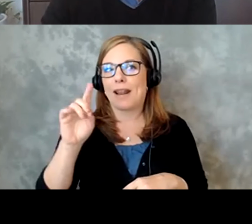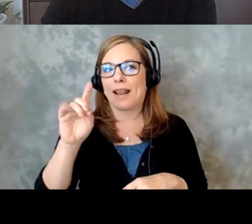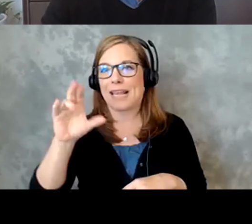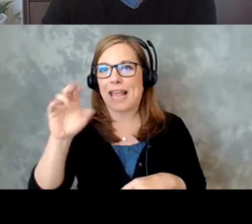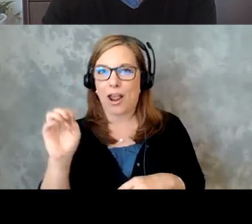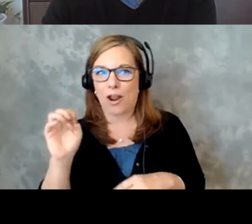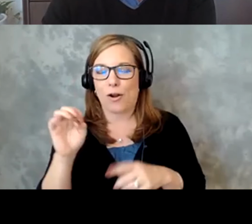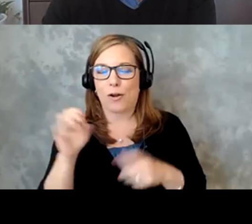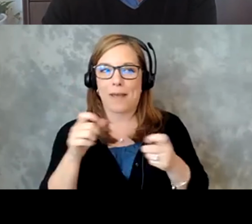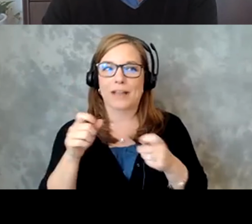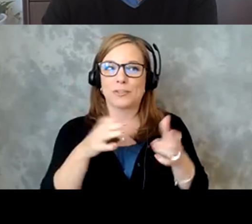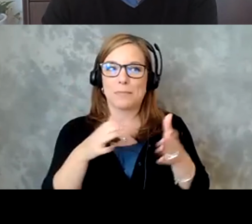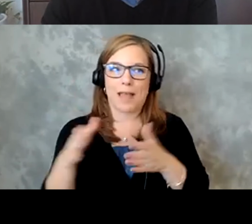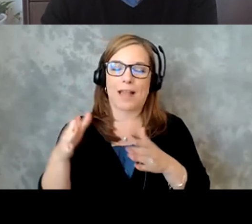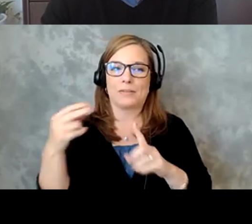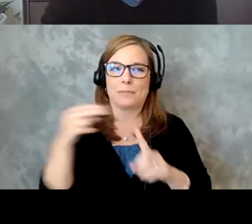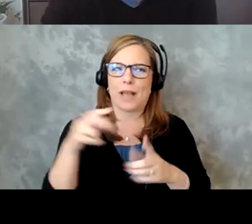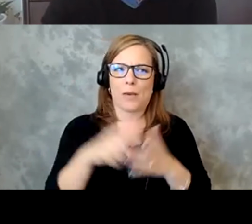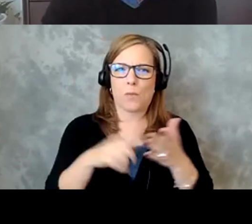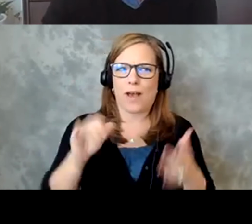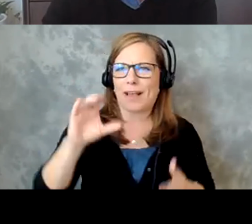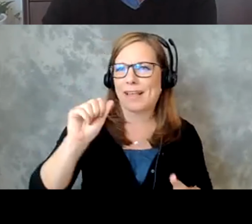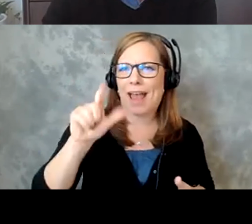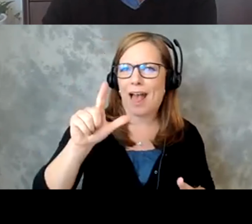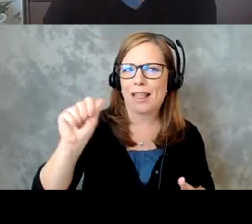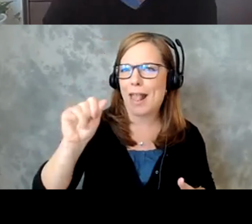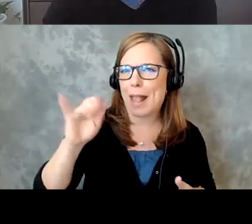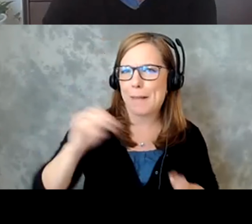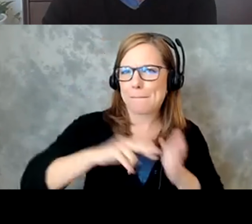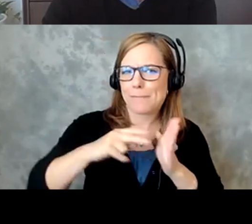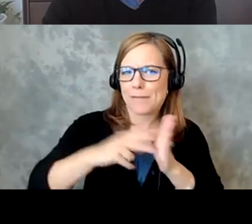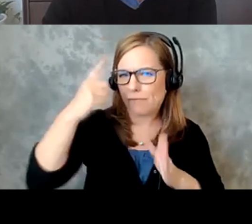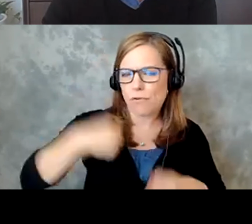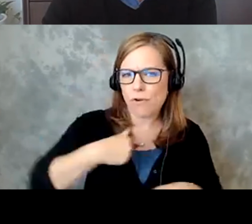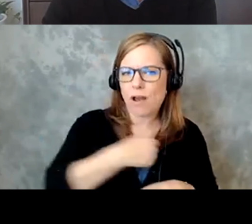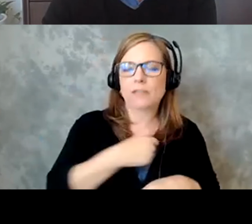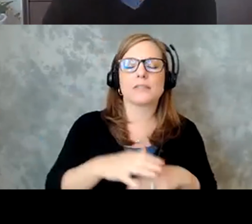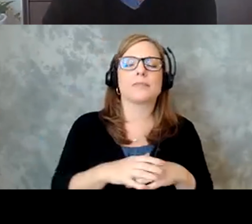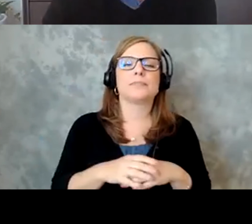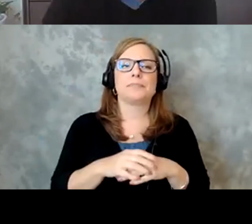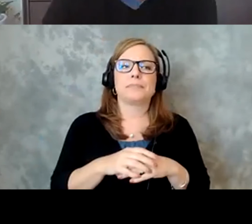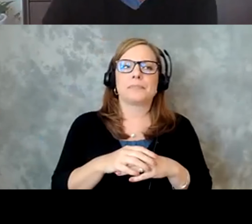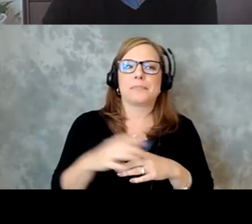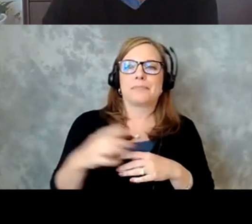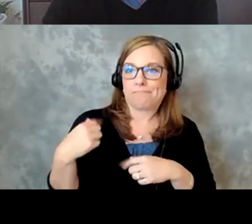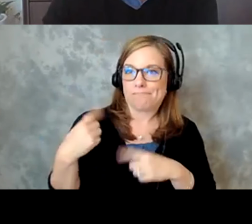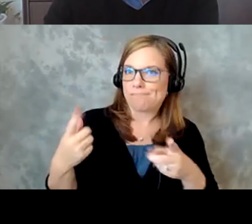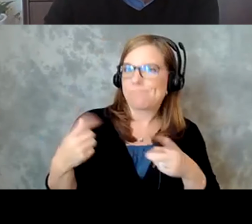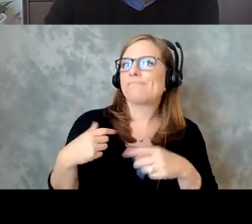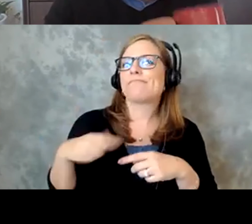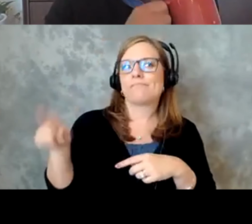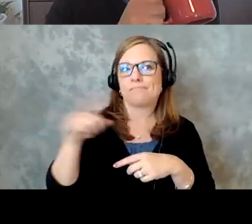what CalAIM looks for us. Leading up to CalAIM, managed care plans had participated and still